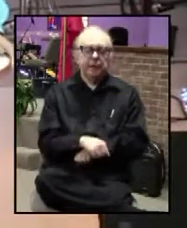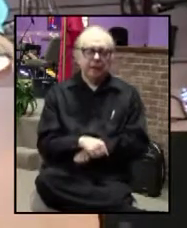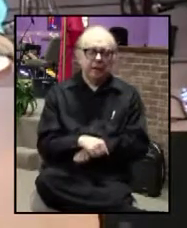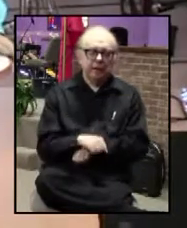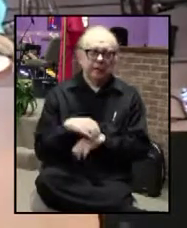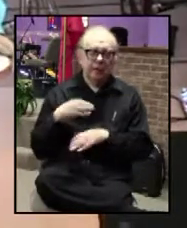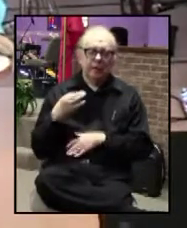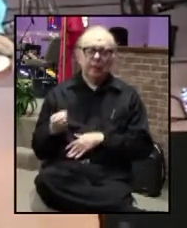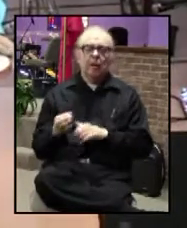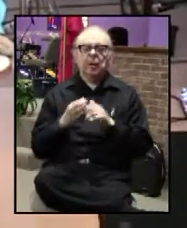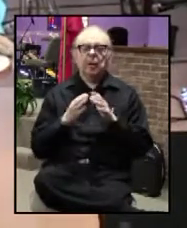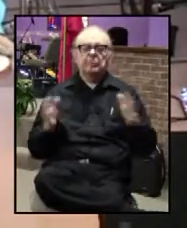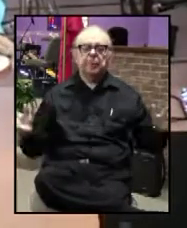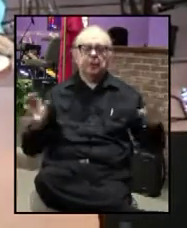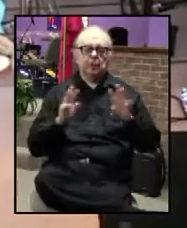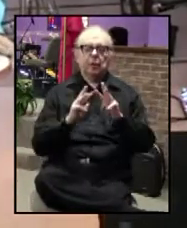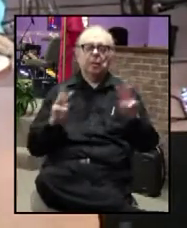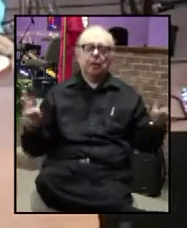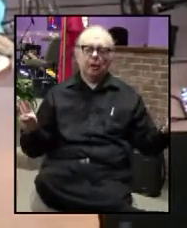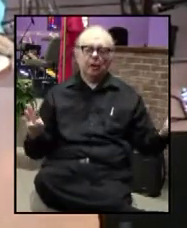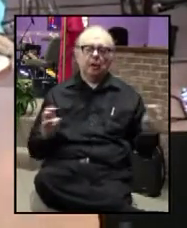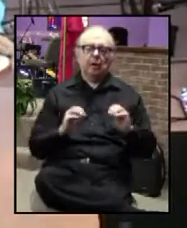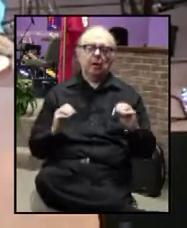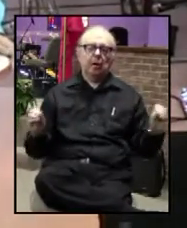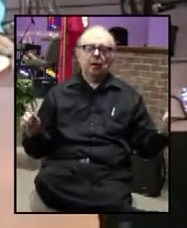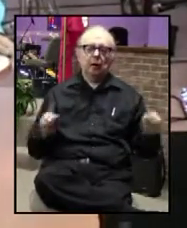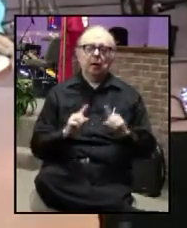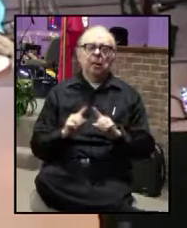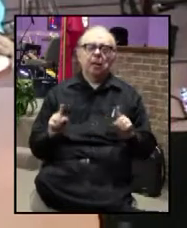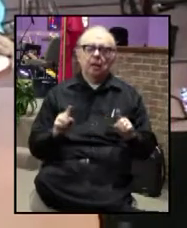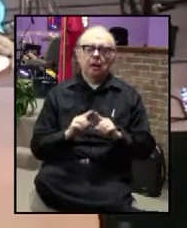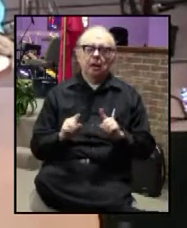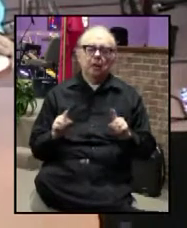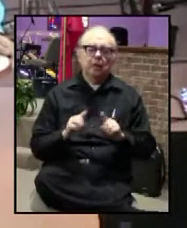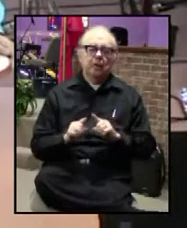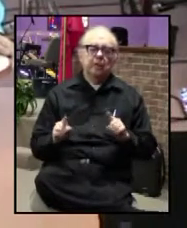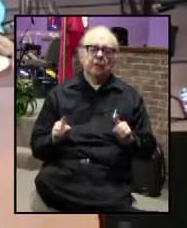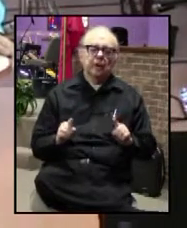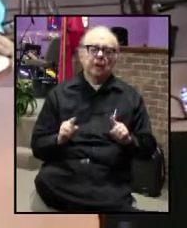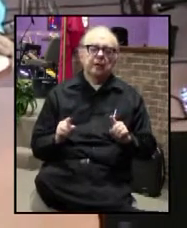that big wall was nothing but a bunch of concrete rubble